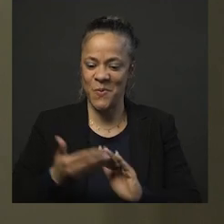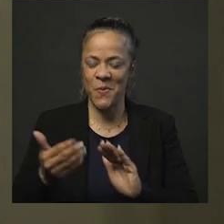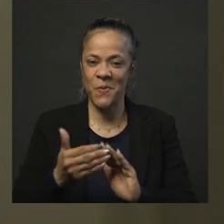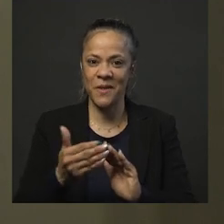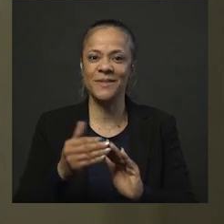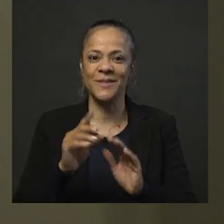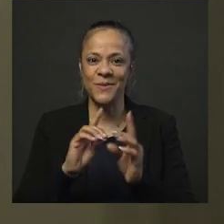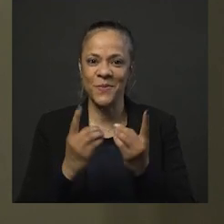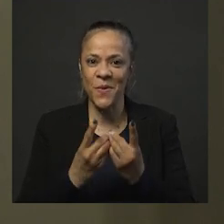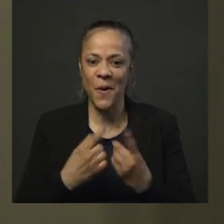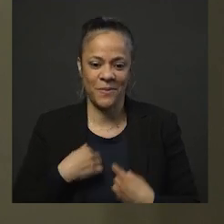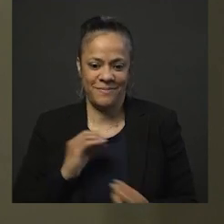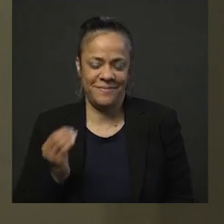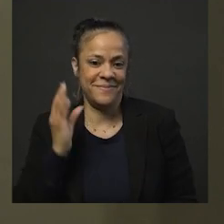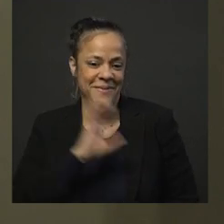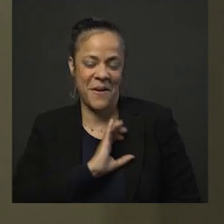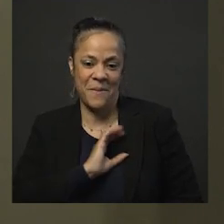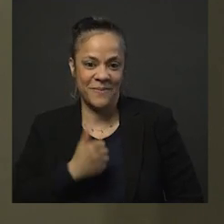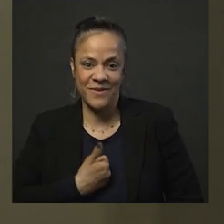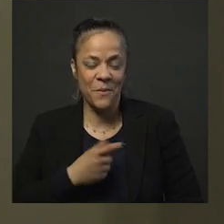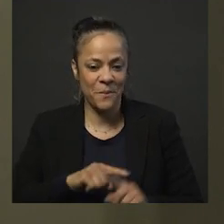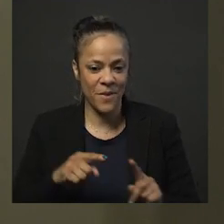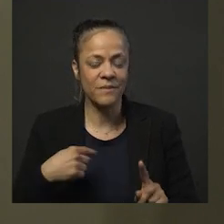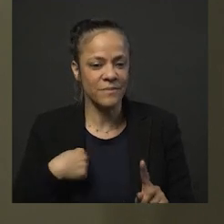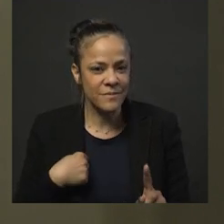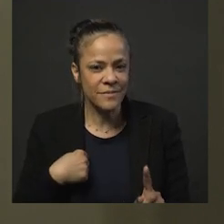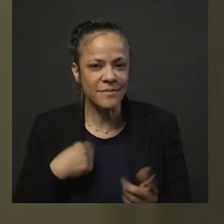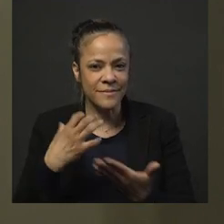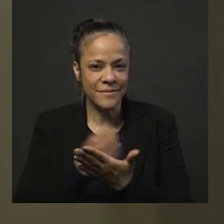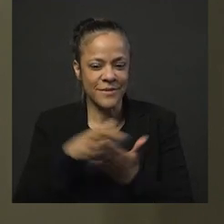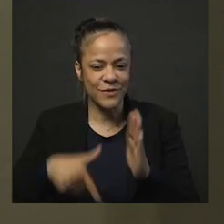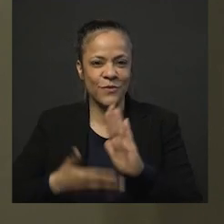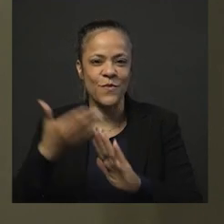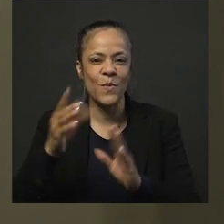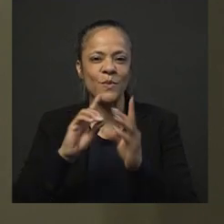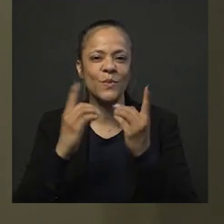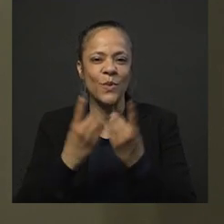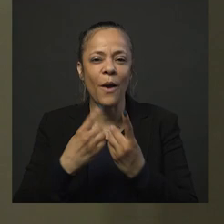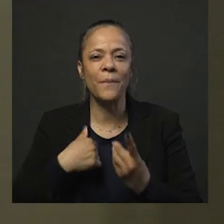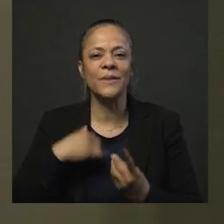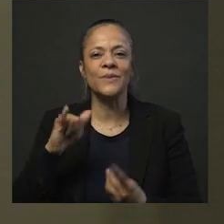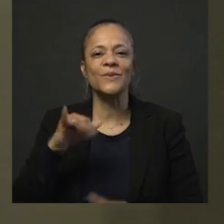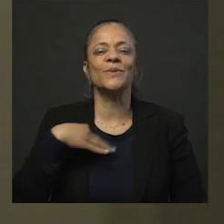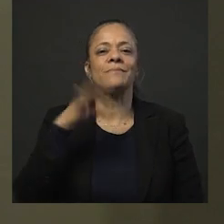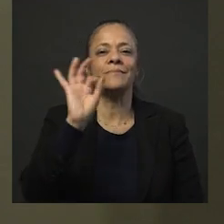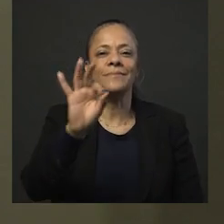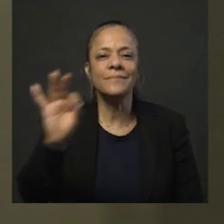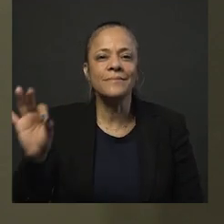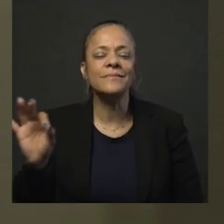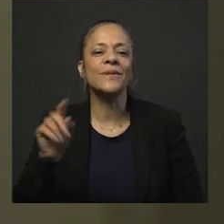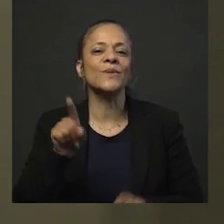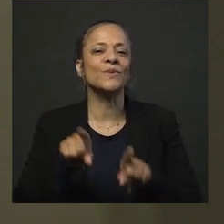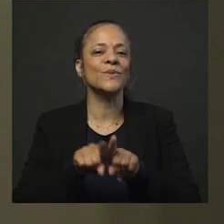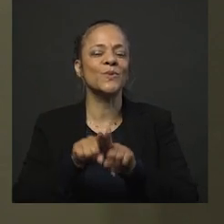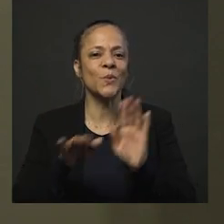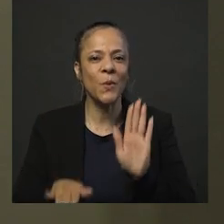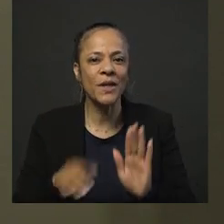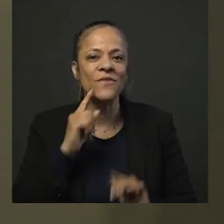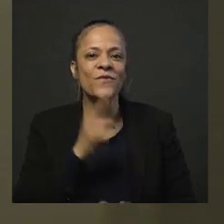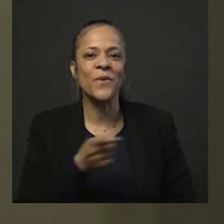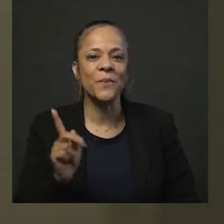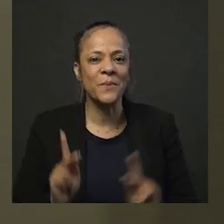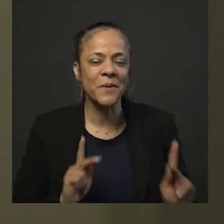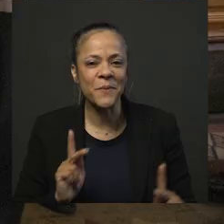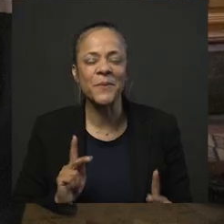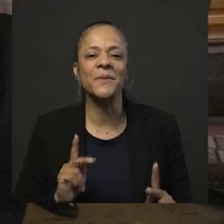civilian to run such department, I have the benefit of doing ministry here in the community as well as running the sworn officers